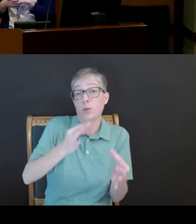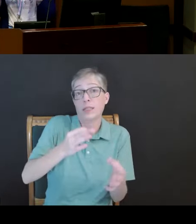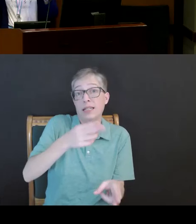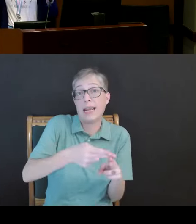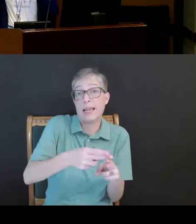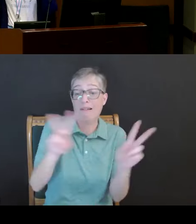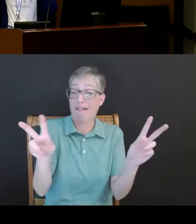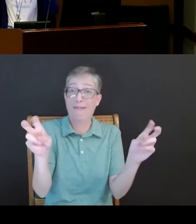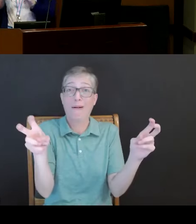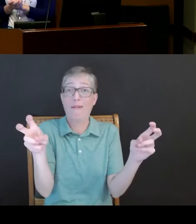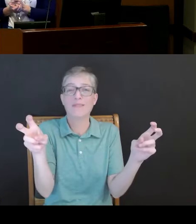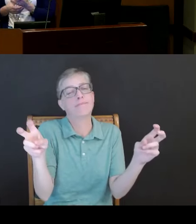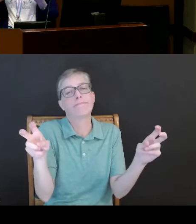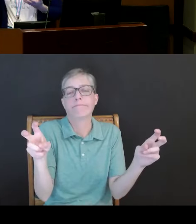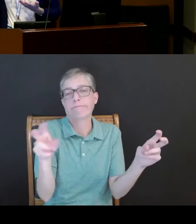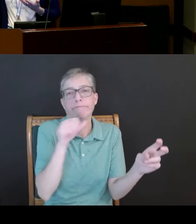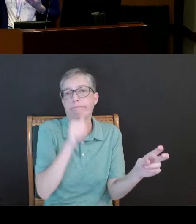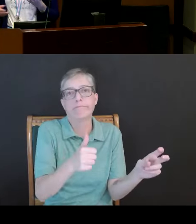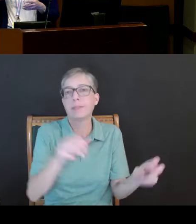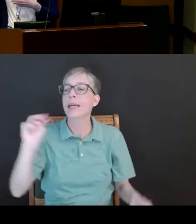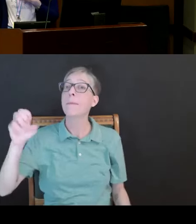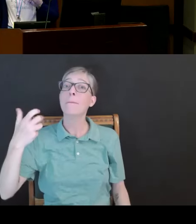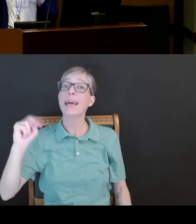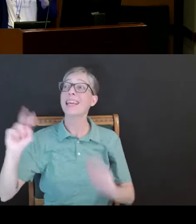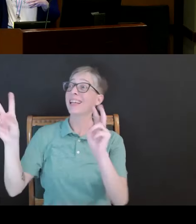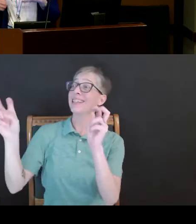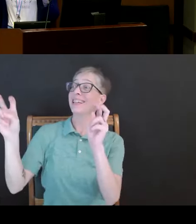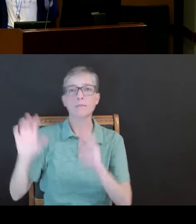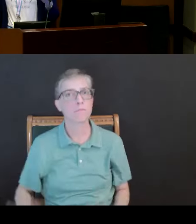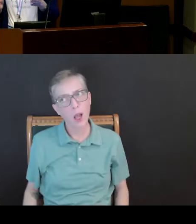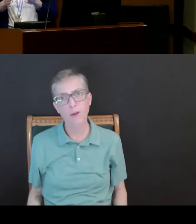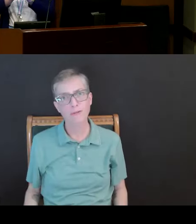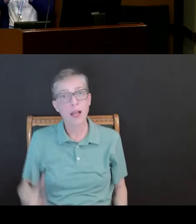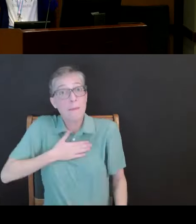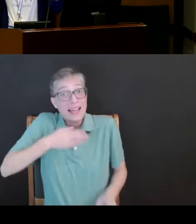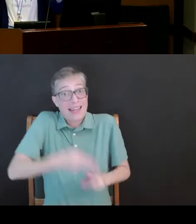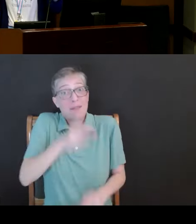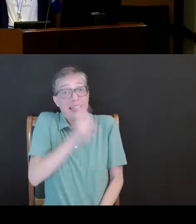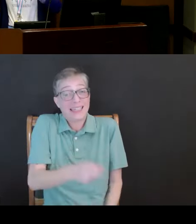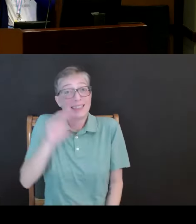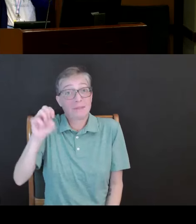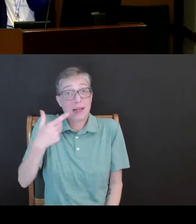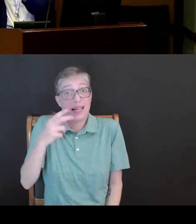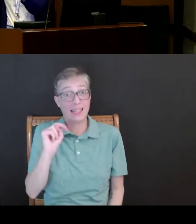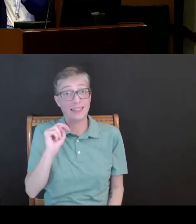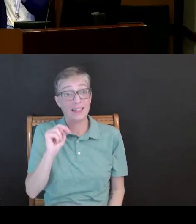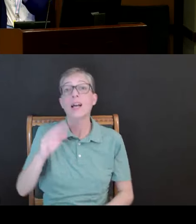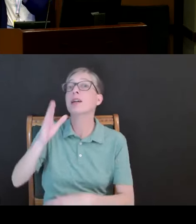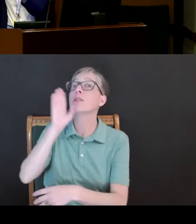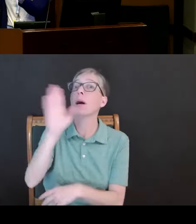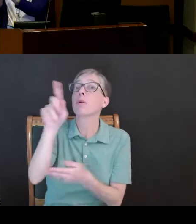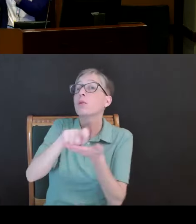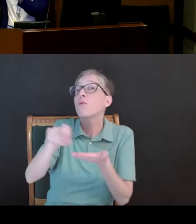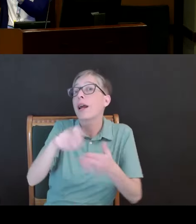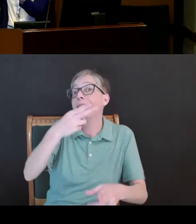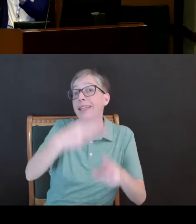option. Megan is not an option, it's my name. And so a lot of times what I do is I'll write the name and then in parentheses,